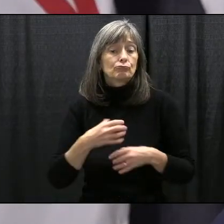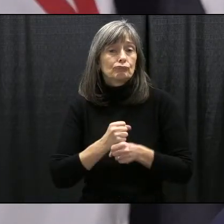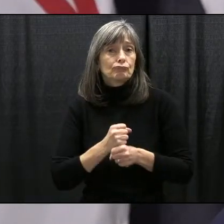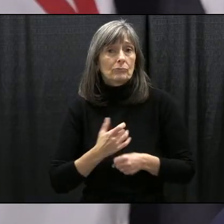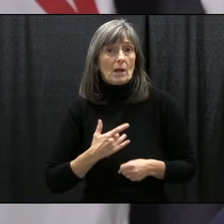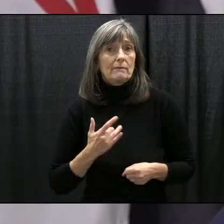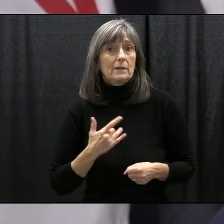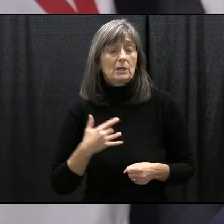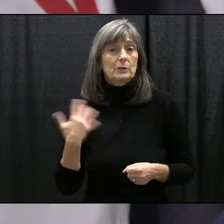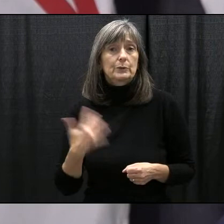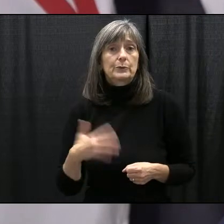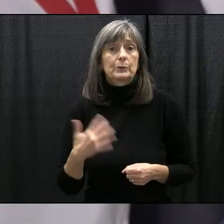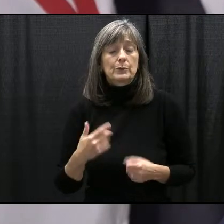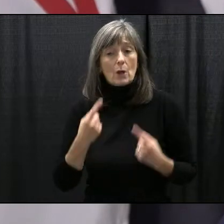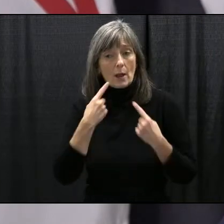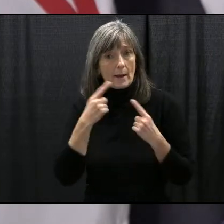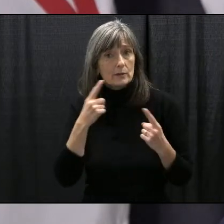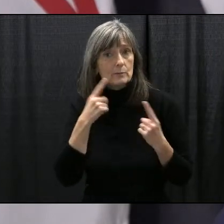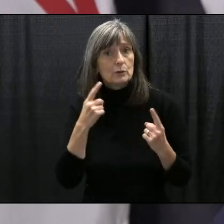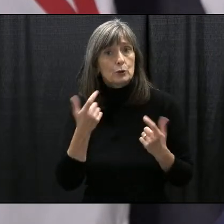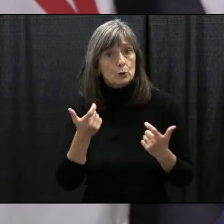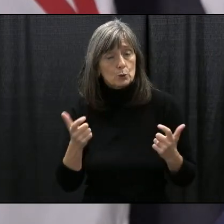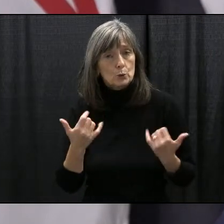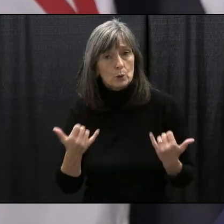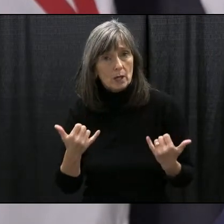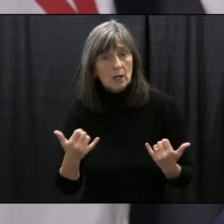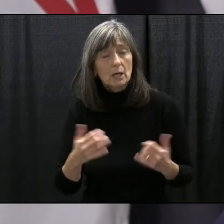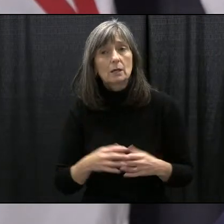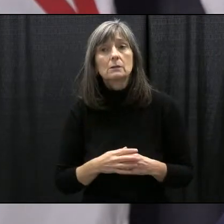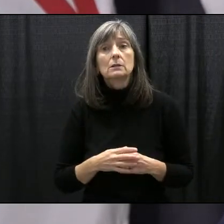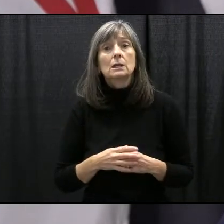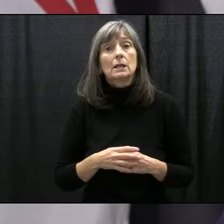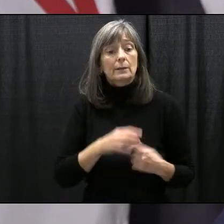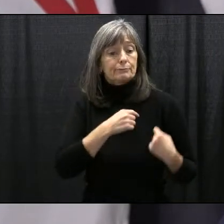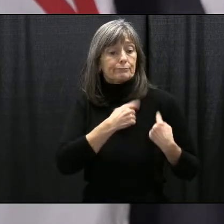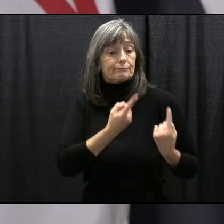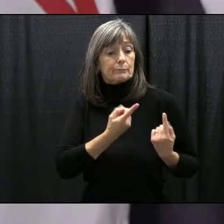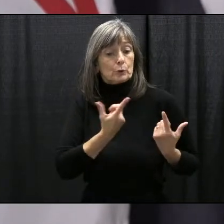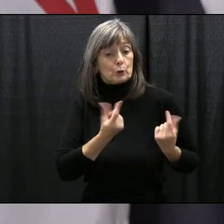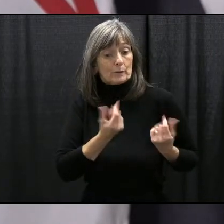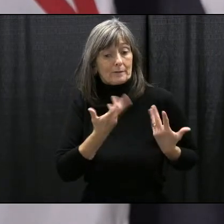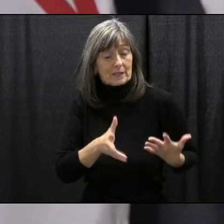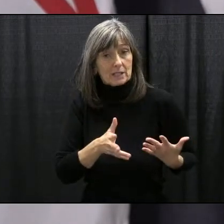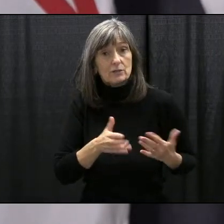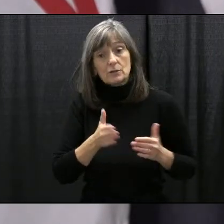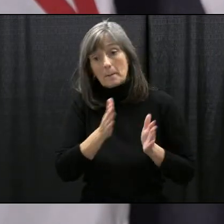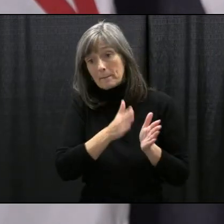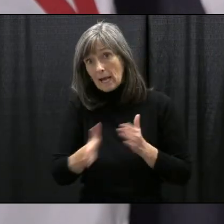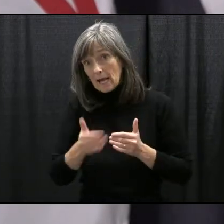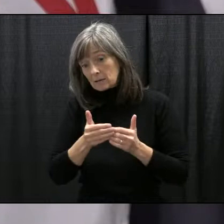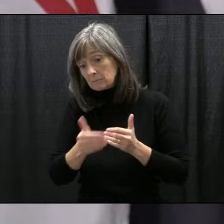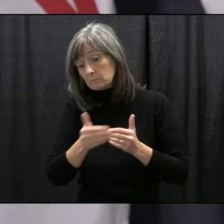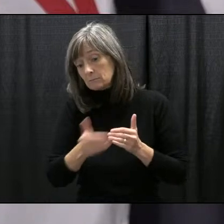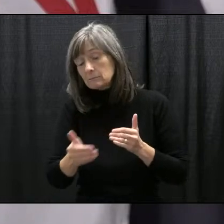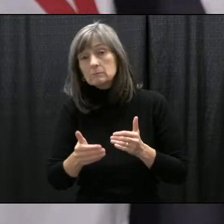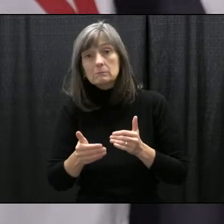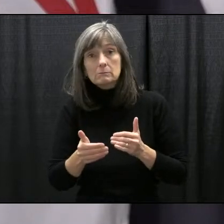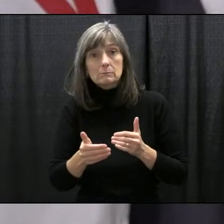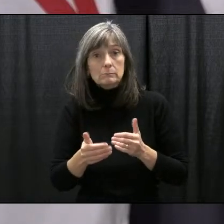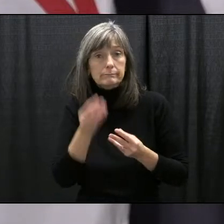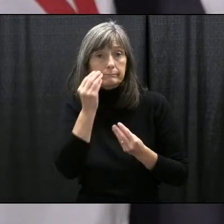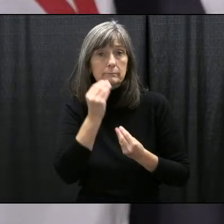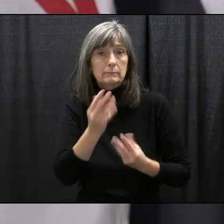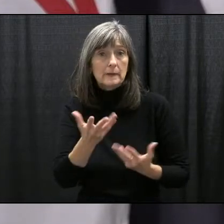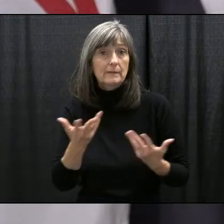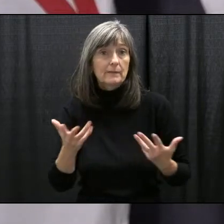really substantive set of announcements. It lays out what we have done, lays out what we are going to do, and I think